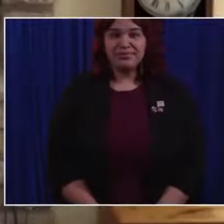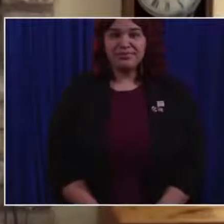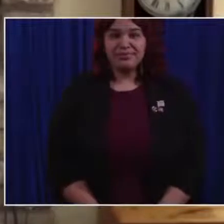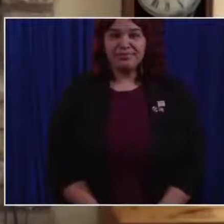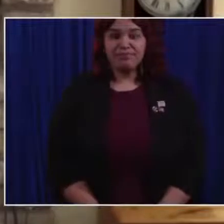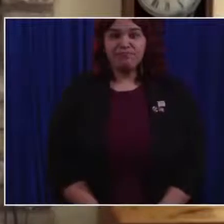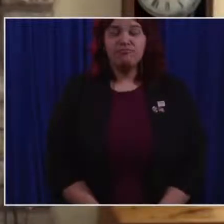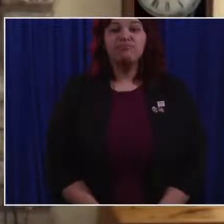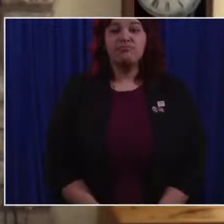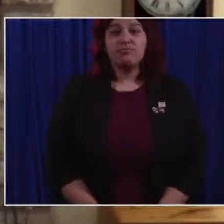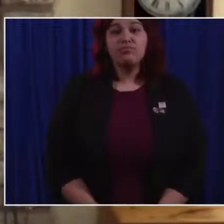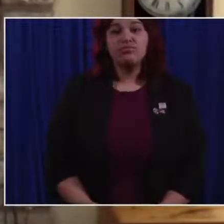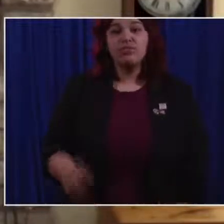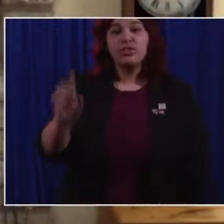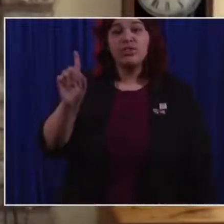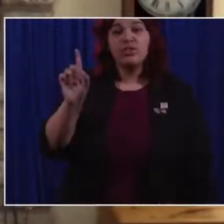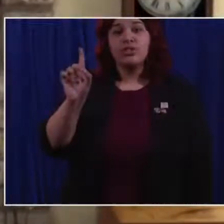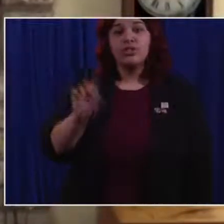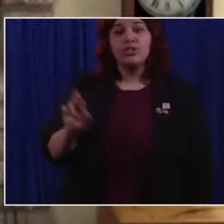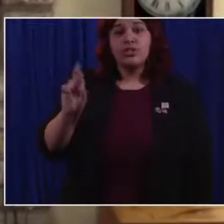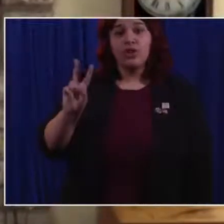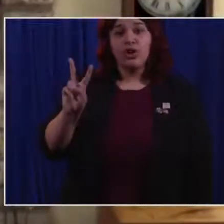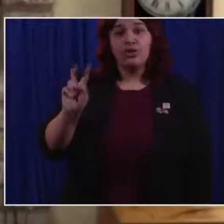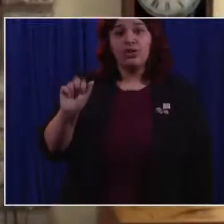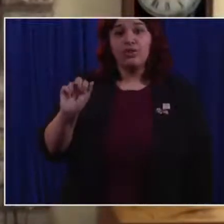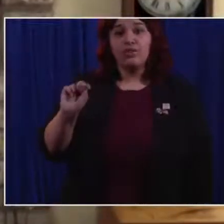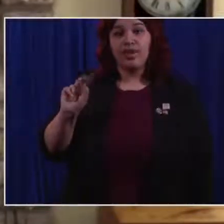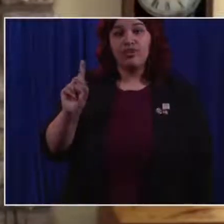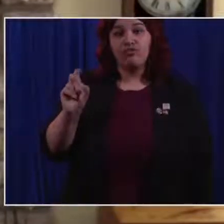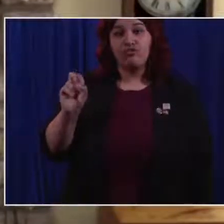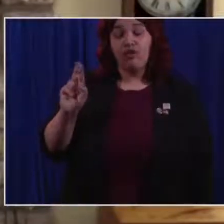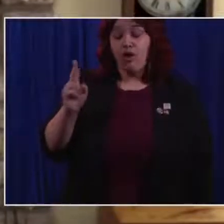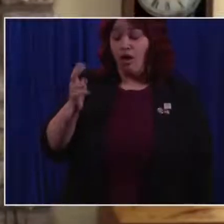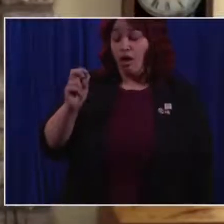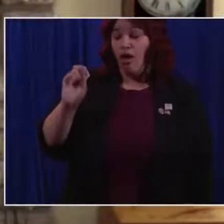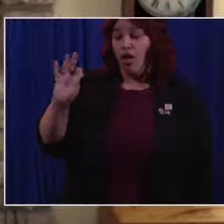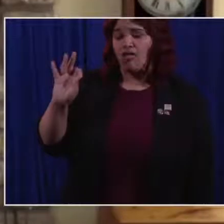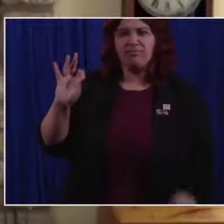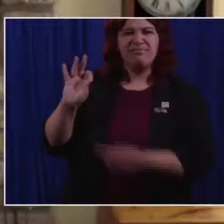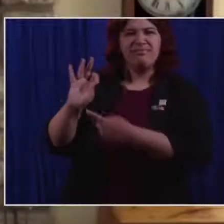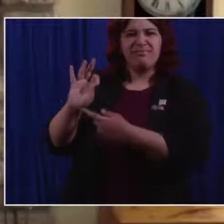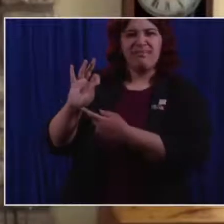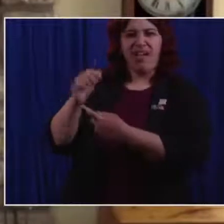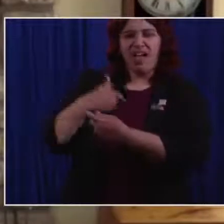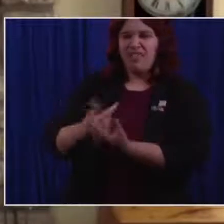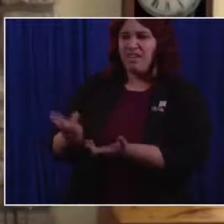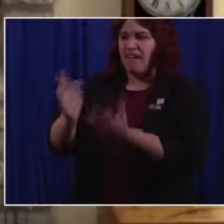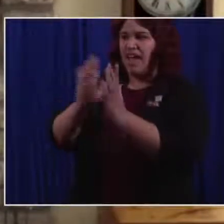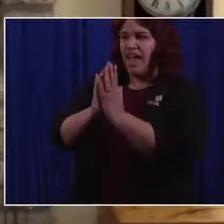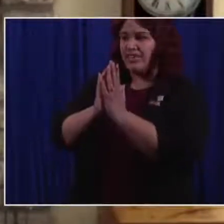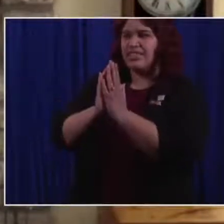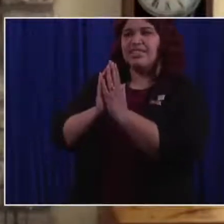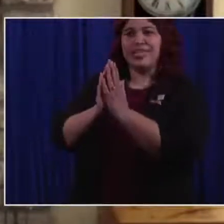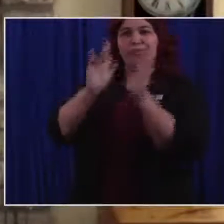right. I've asked Dr. Vanderhoff to join us to talk more about the virus variants that we're seeing in